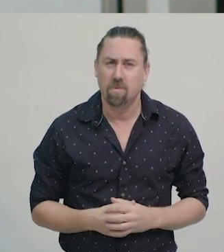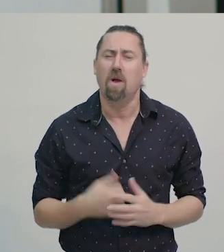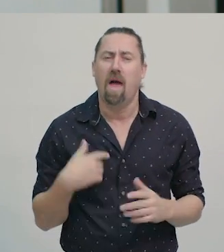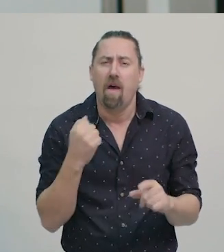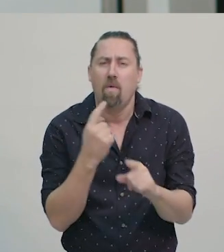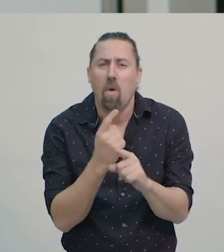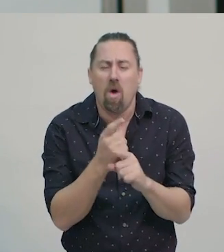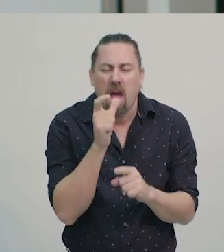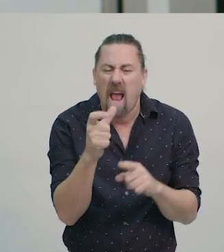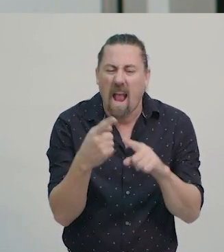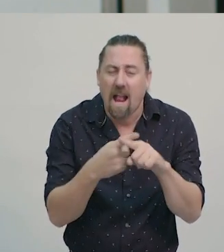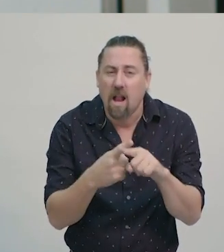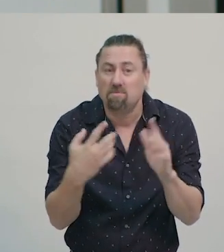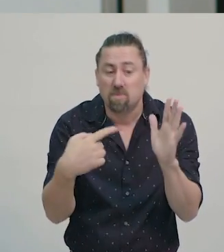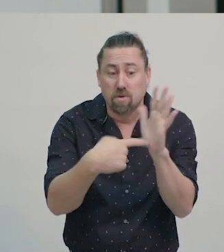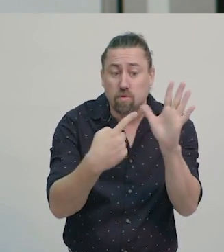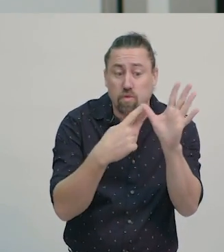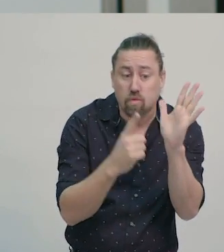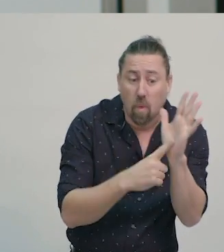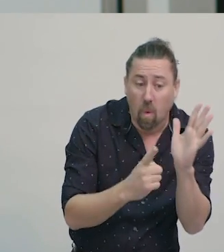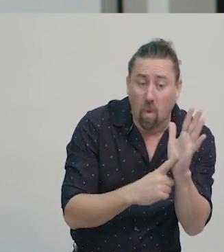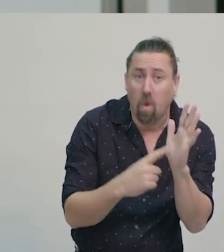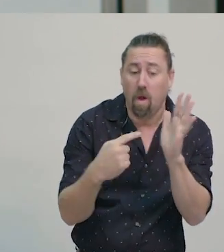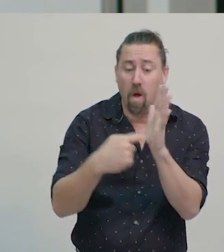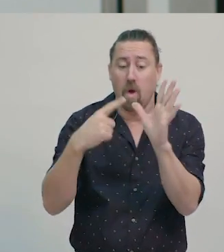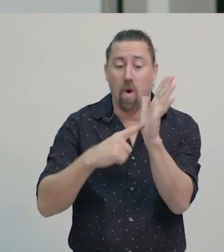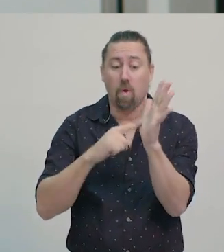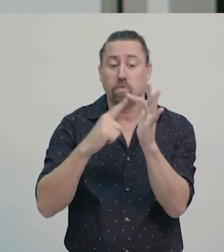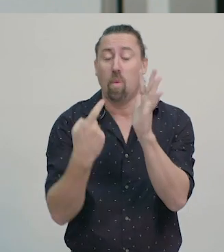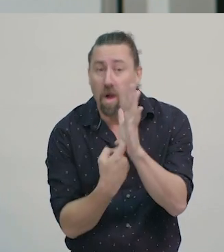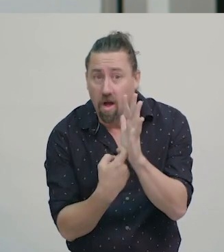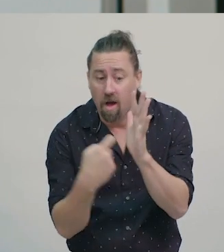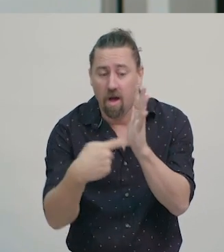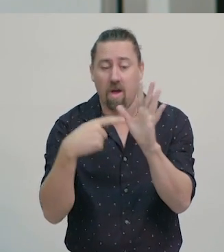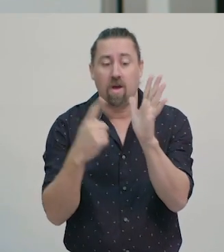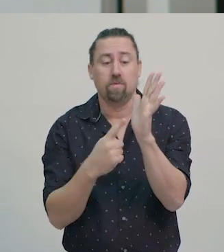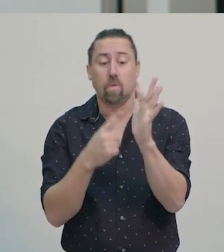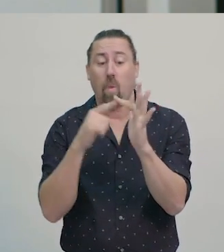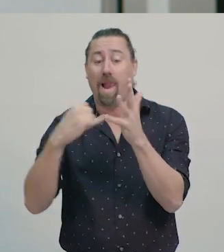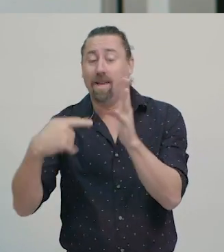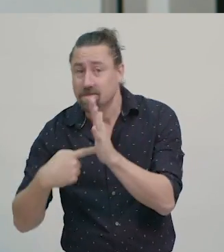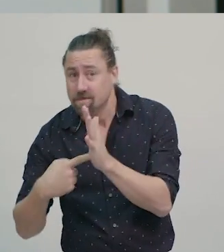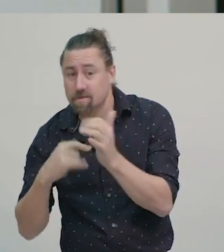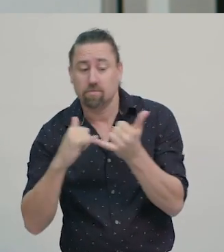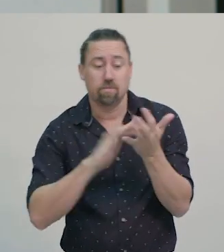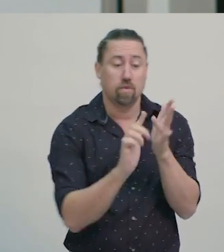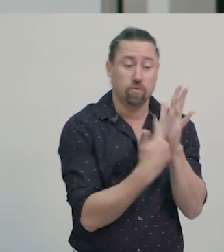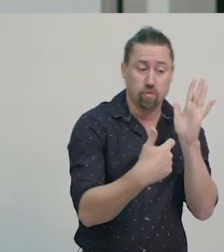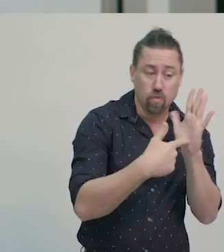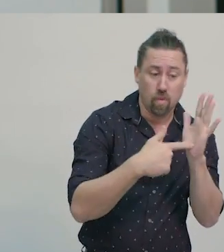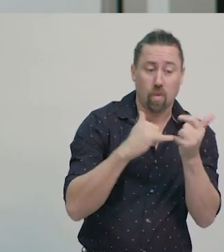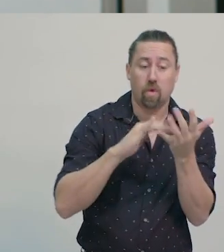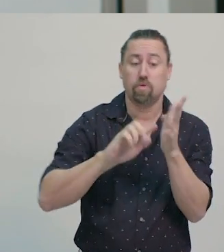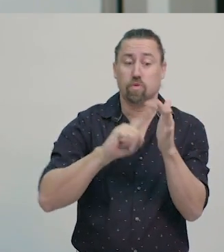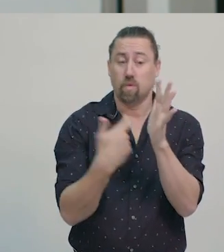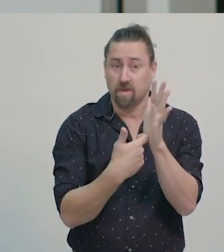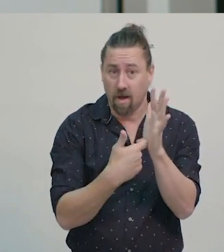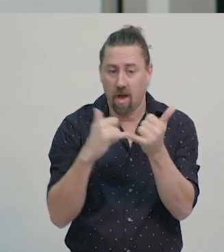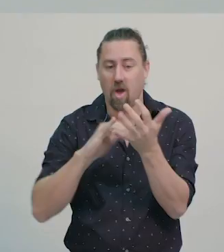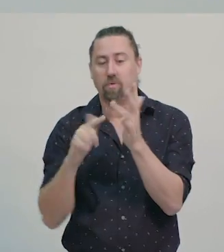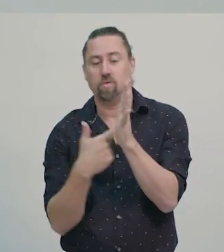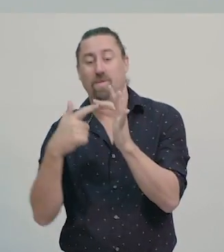a height chart. We use a height chart to measure how tall we are. Have you used a height